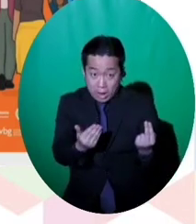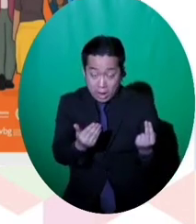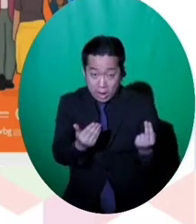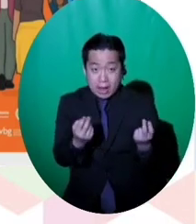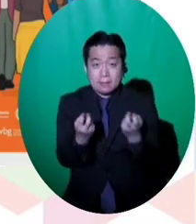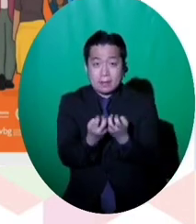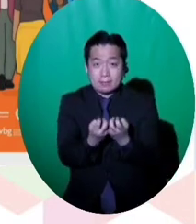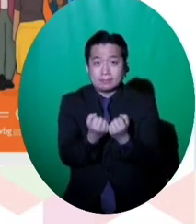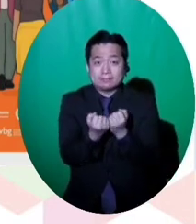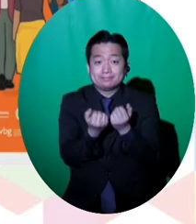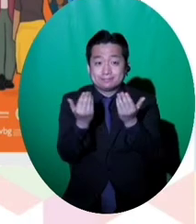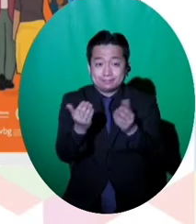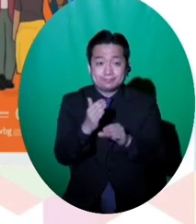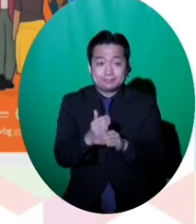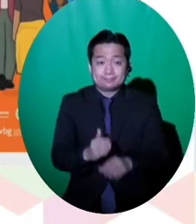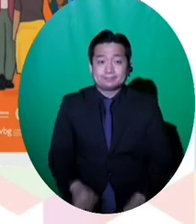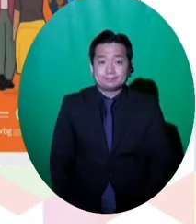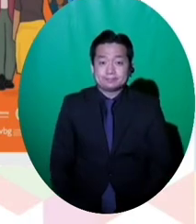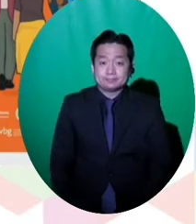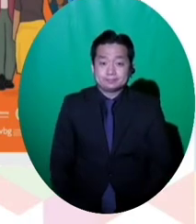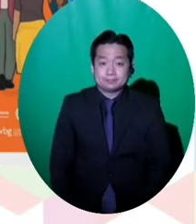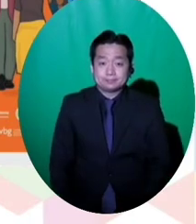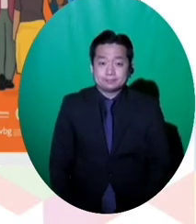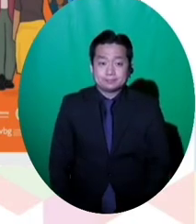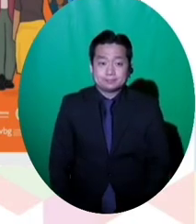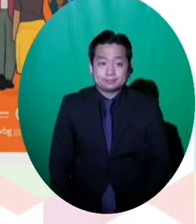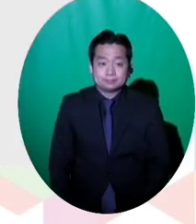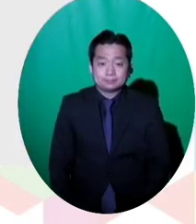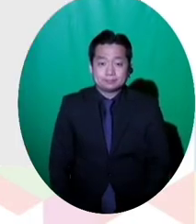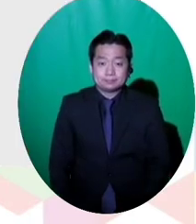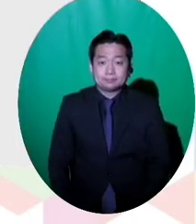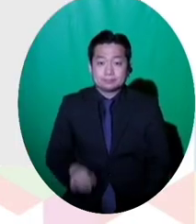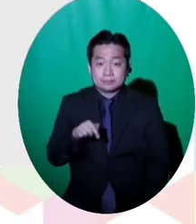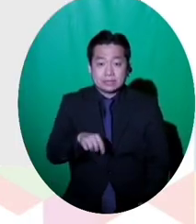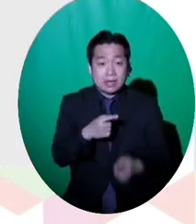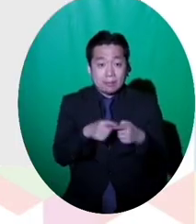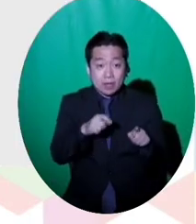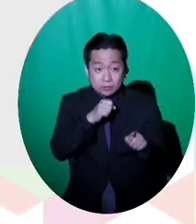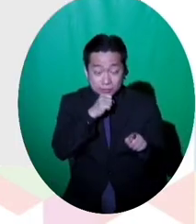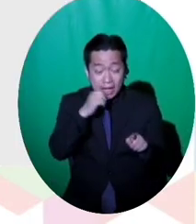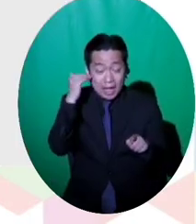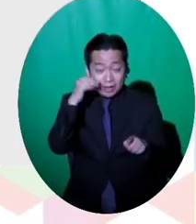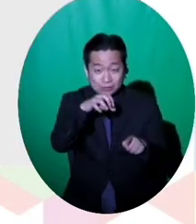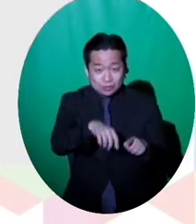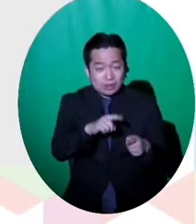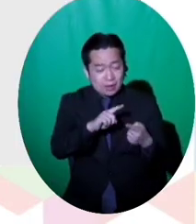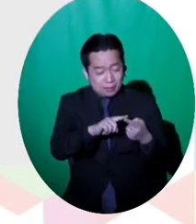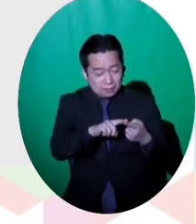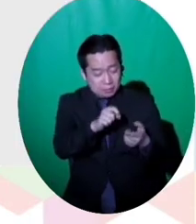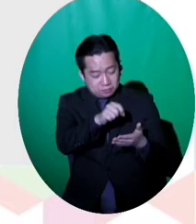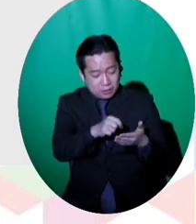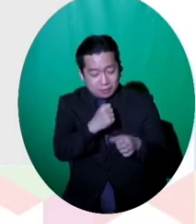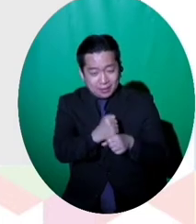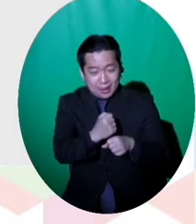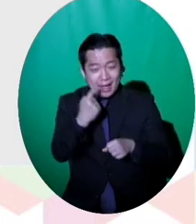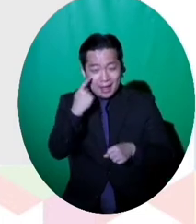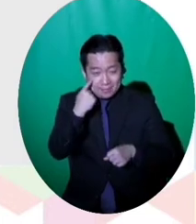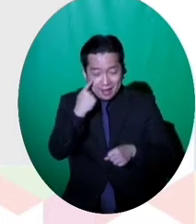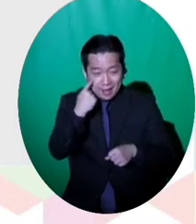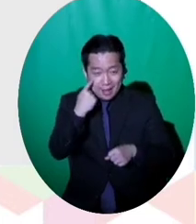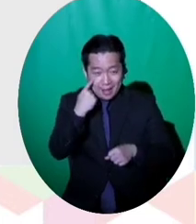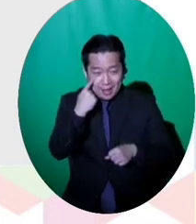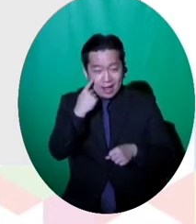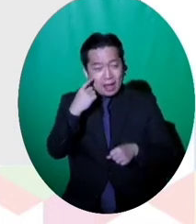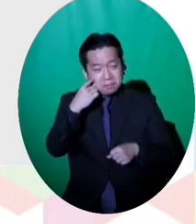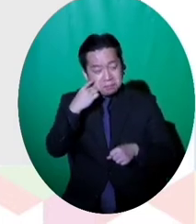out the scorecard in detail for Korea. Thank you very much for your attention, and I am very